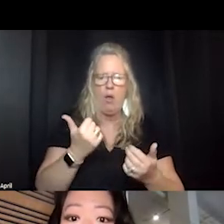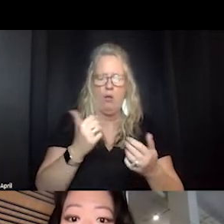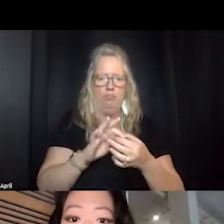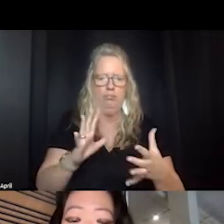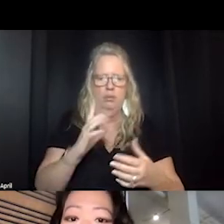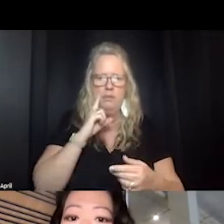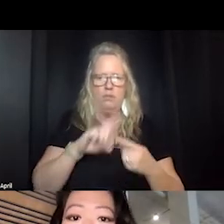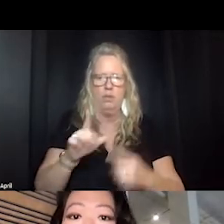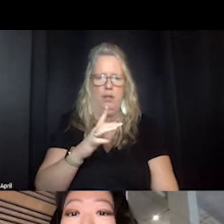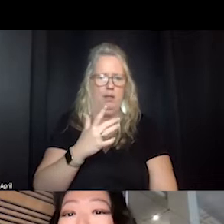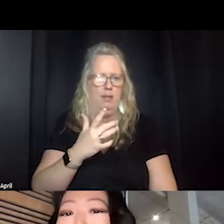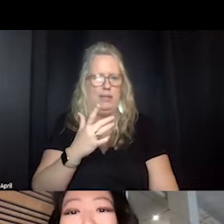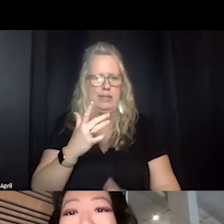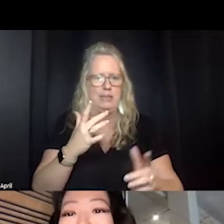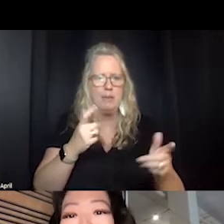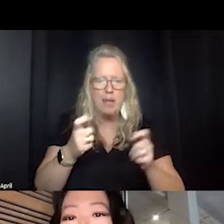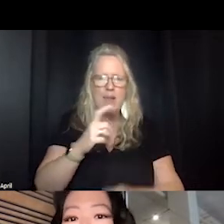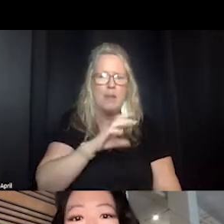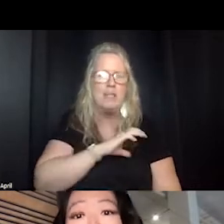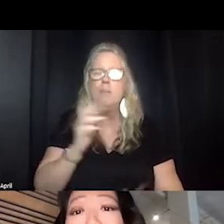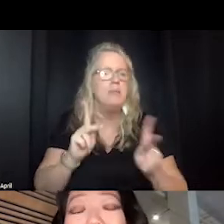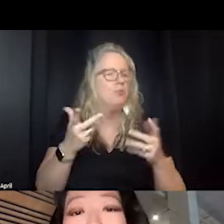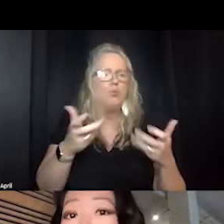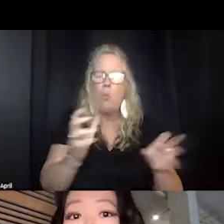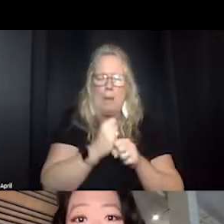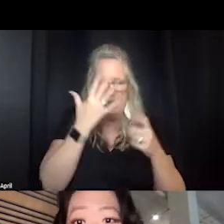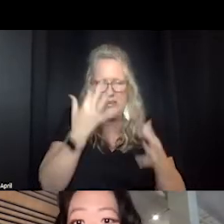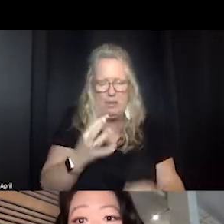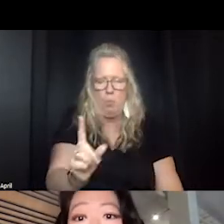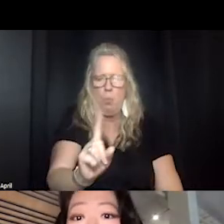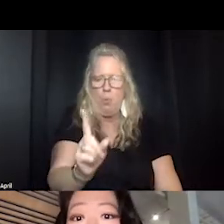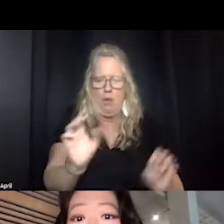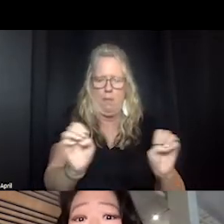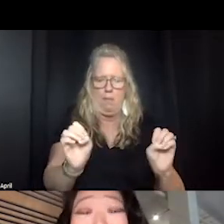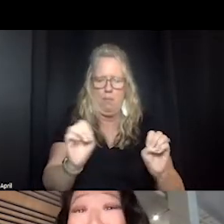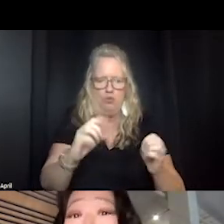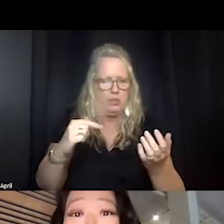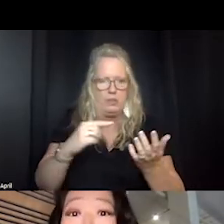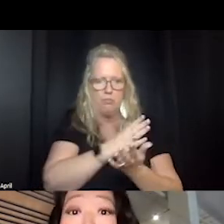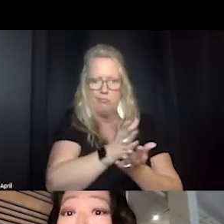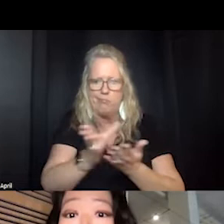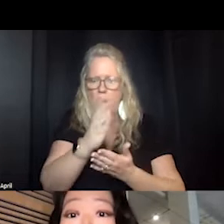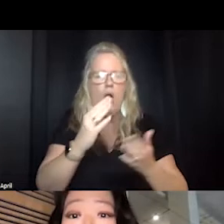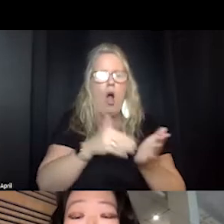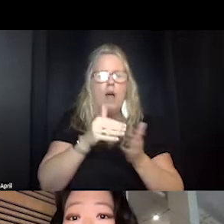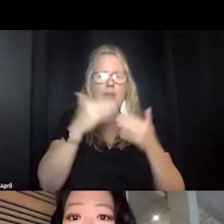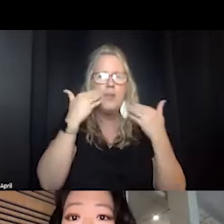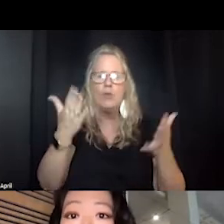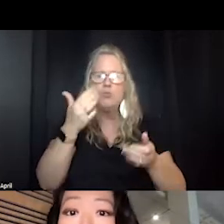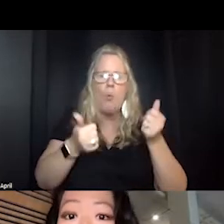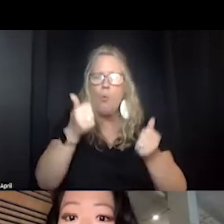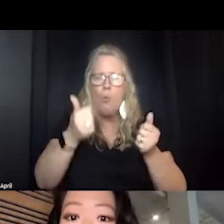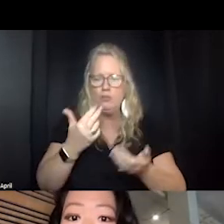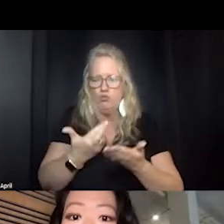policing? People don't want to make decisions about where their emergency should be routed, and they often don't know which resources